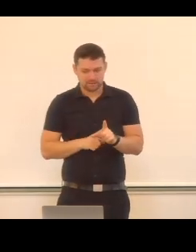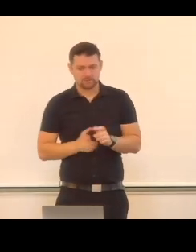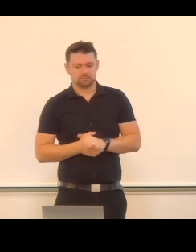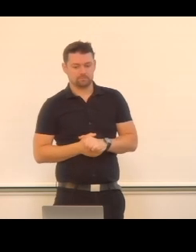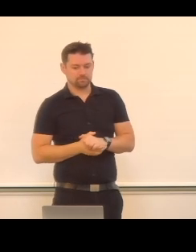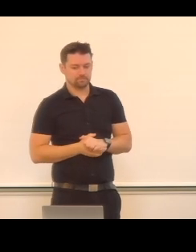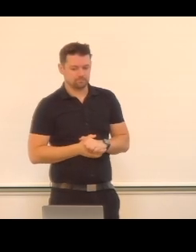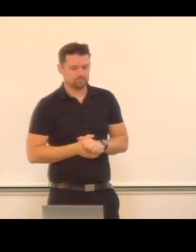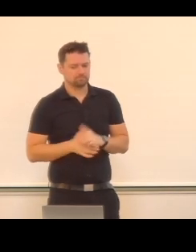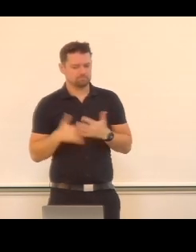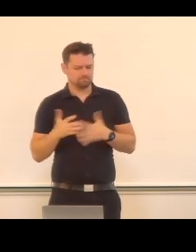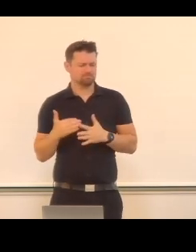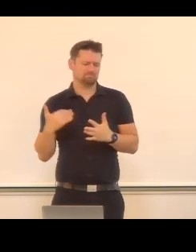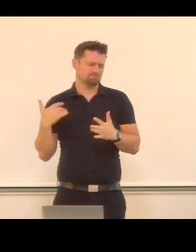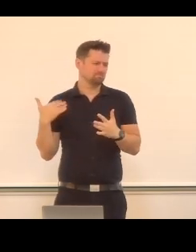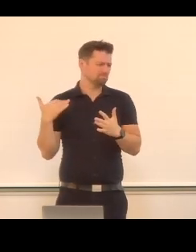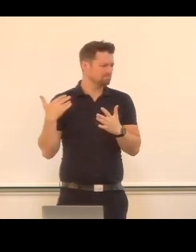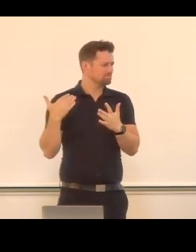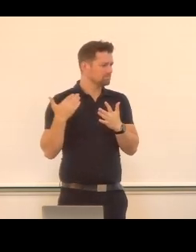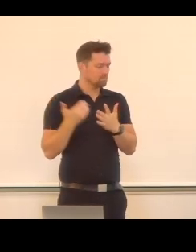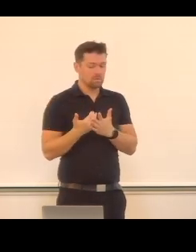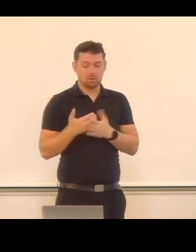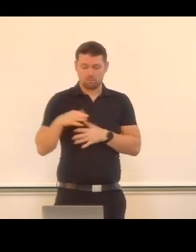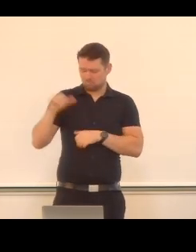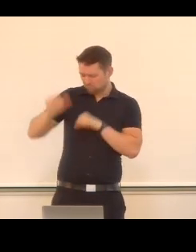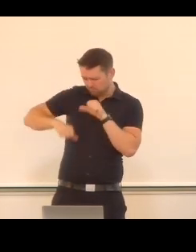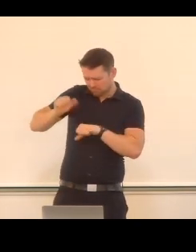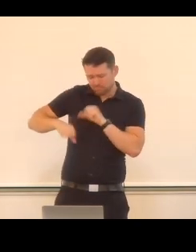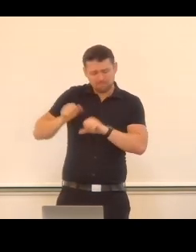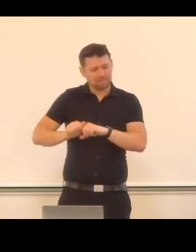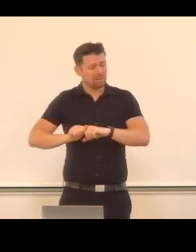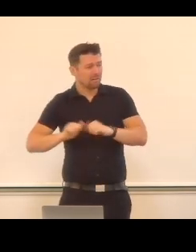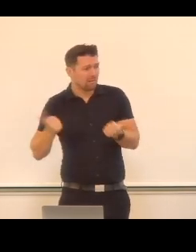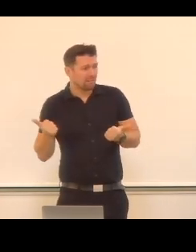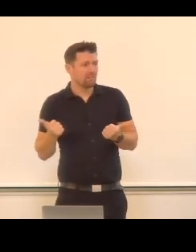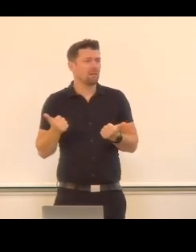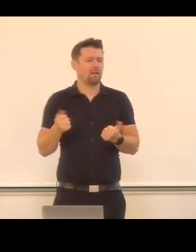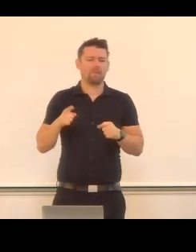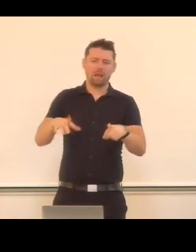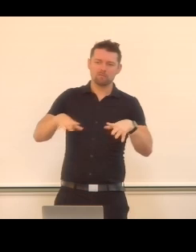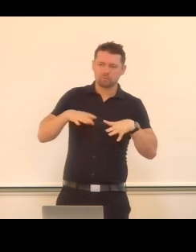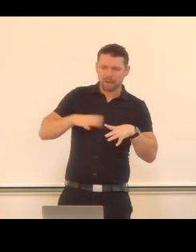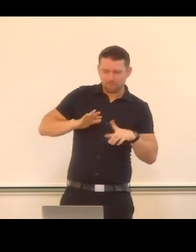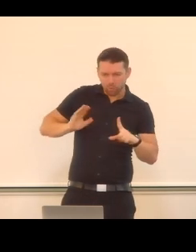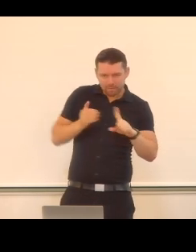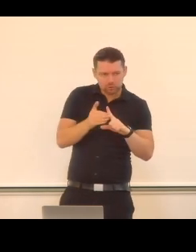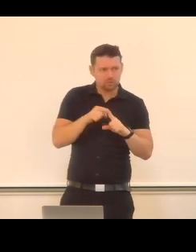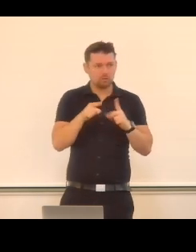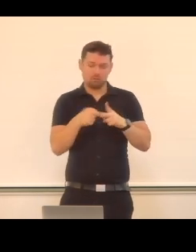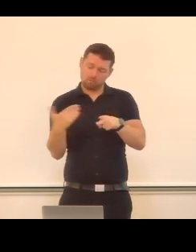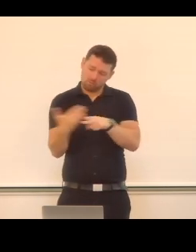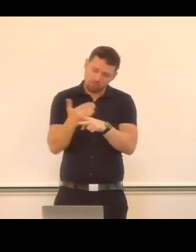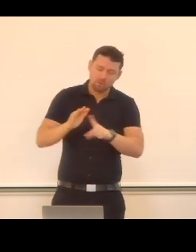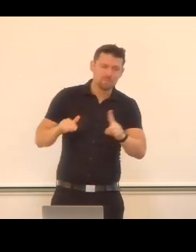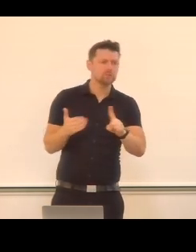doing it for a very long time. He has a process very well figured out for preparing for a mission and executing it.